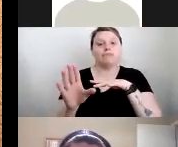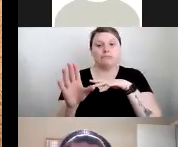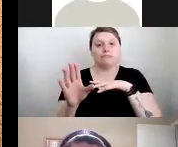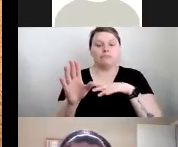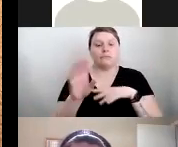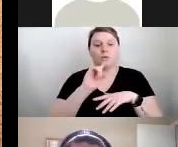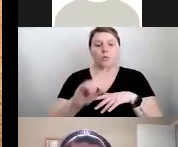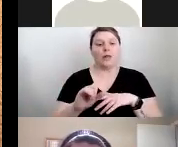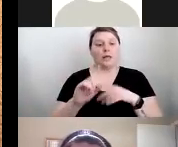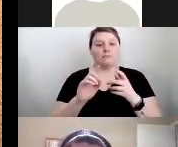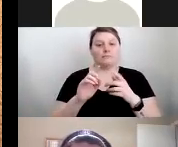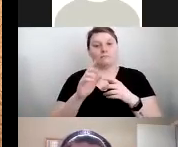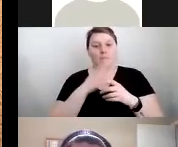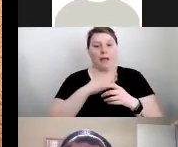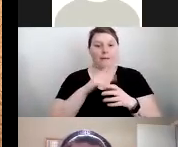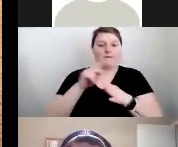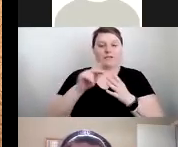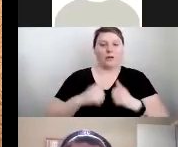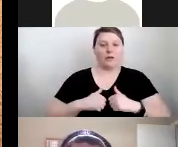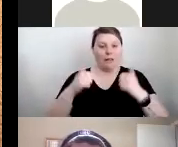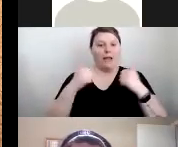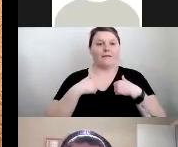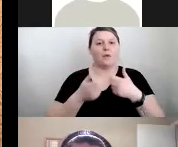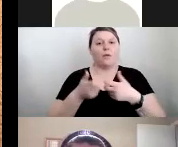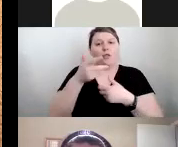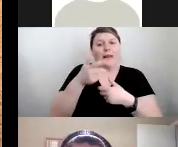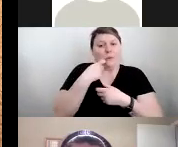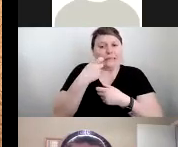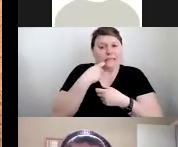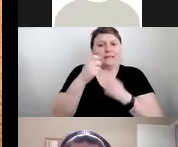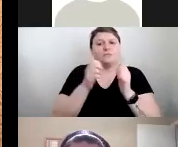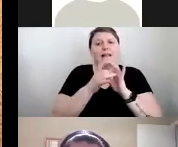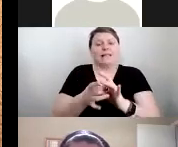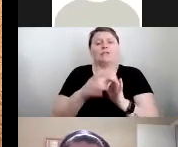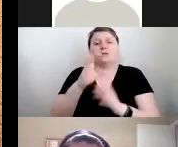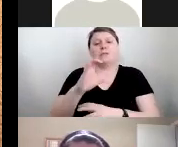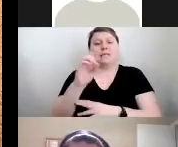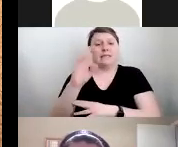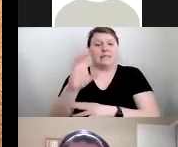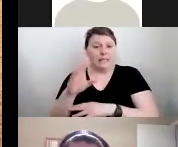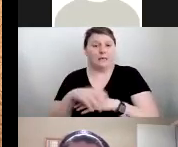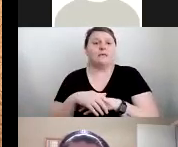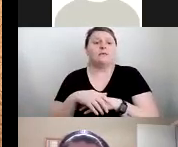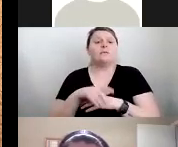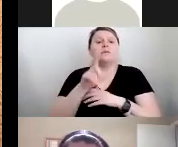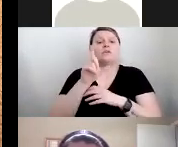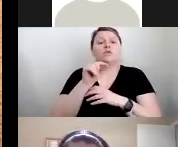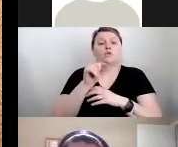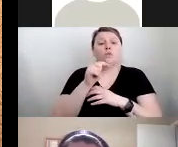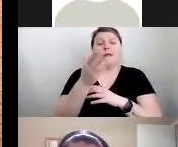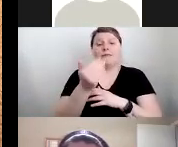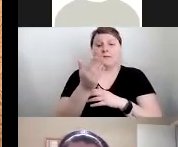my professional life. Here are 3 that I've done recently with the CDC, including in 2015. I joined the CDC